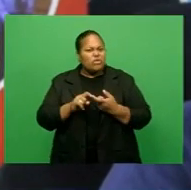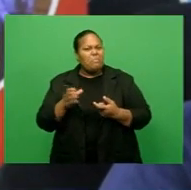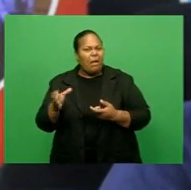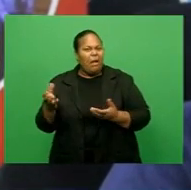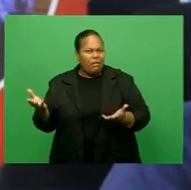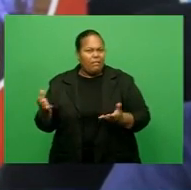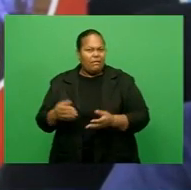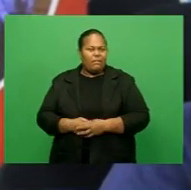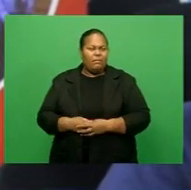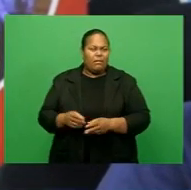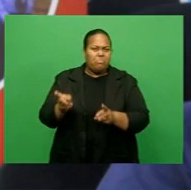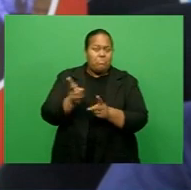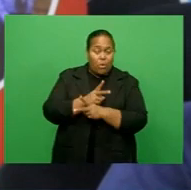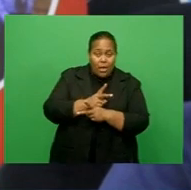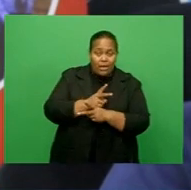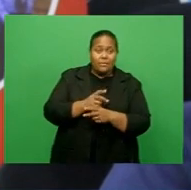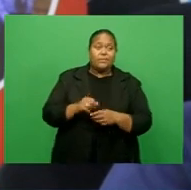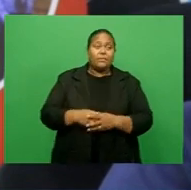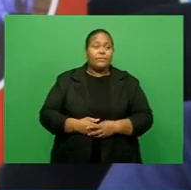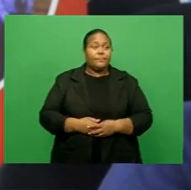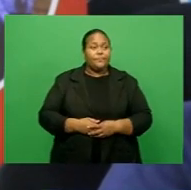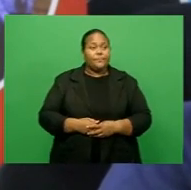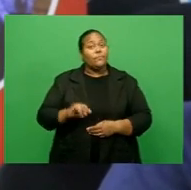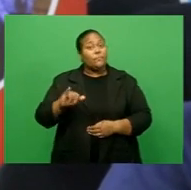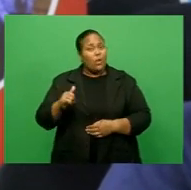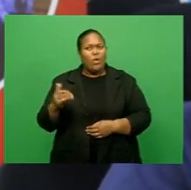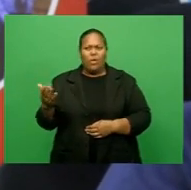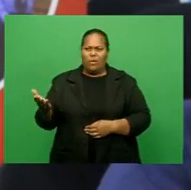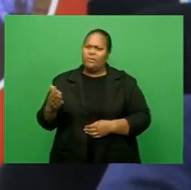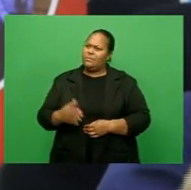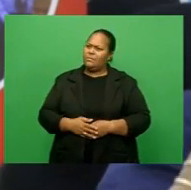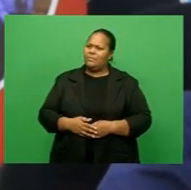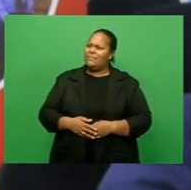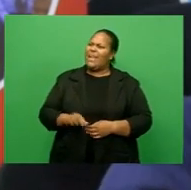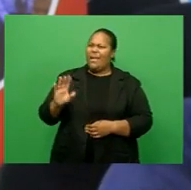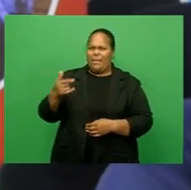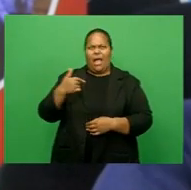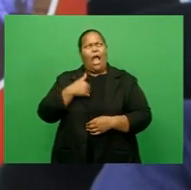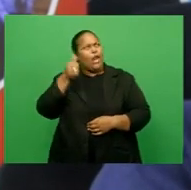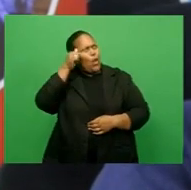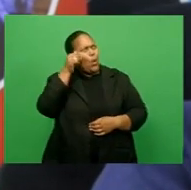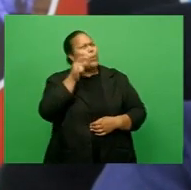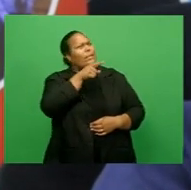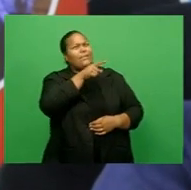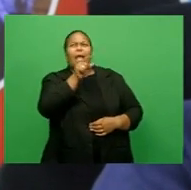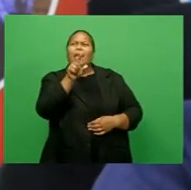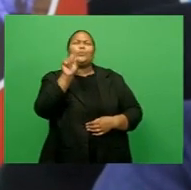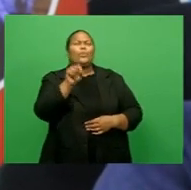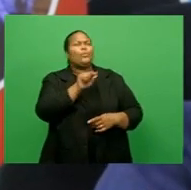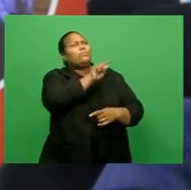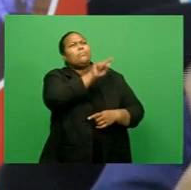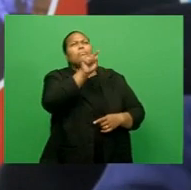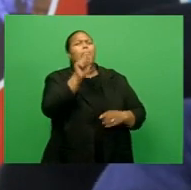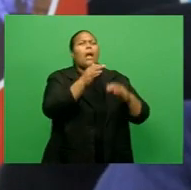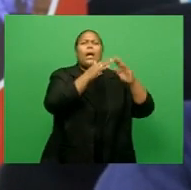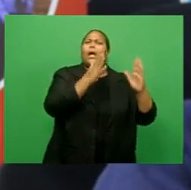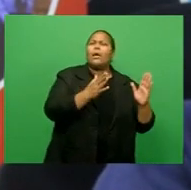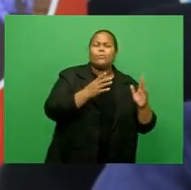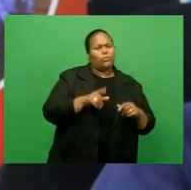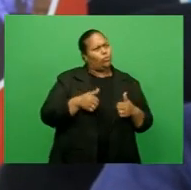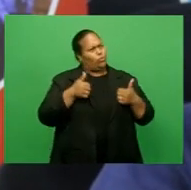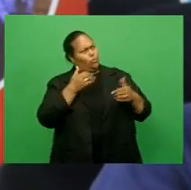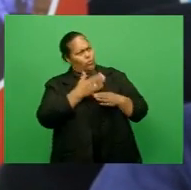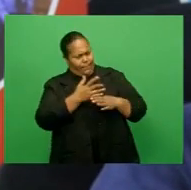for a tradesman who will say, I've done the wiring for so-and-so and I've done a good